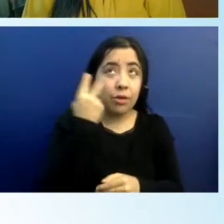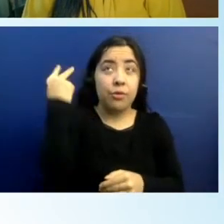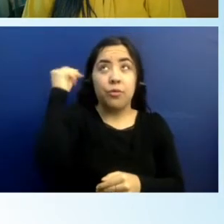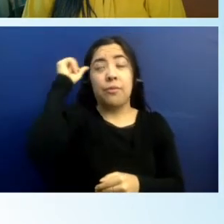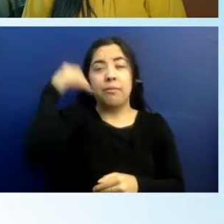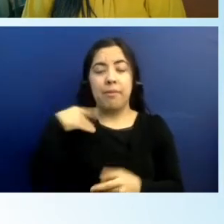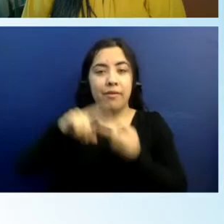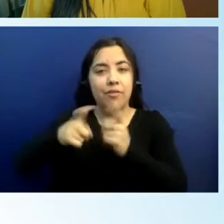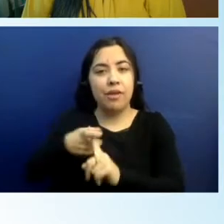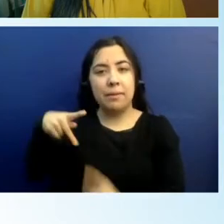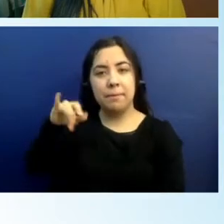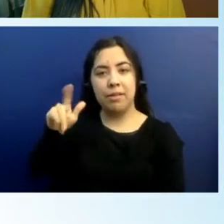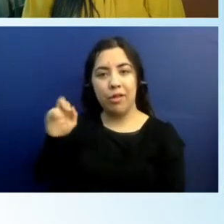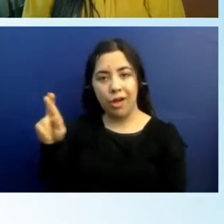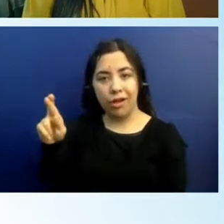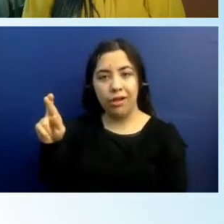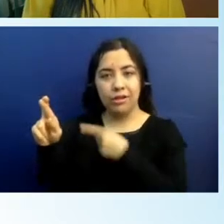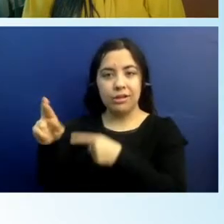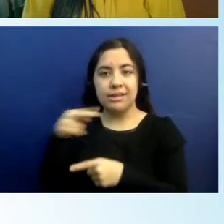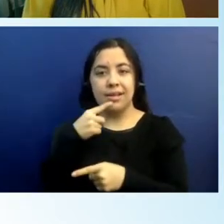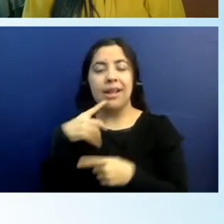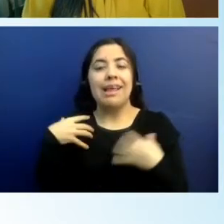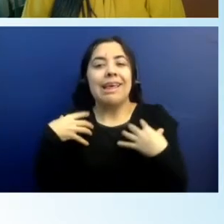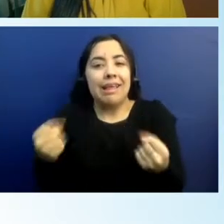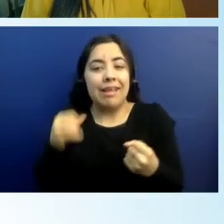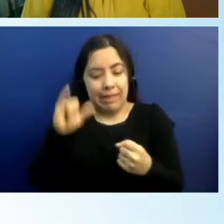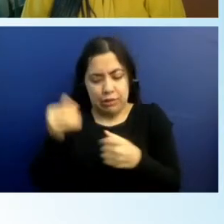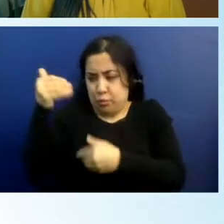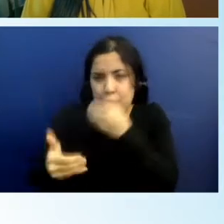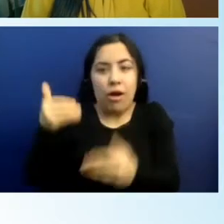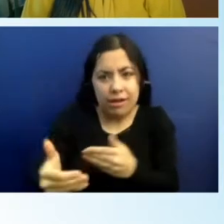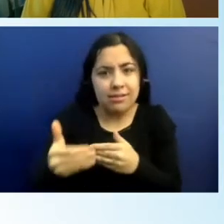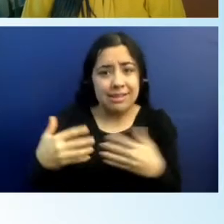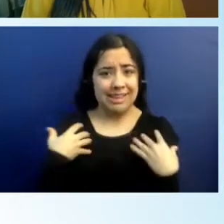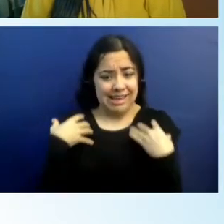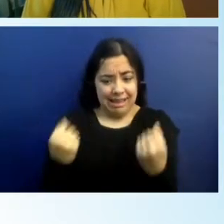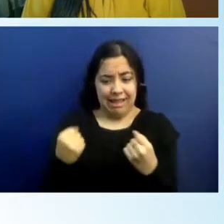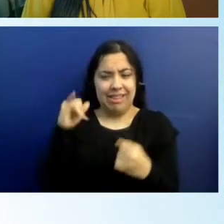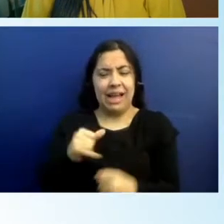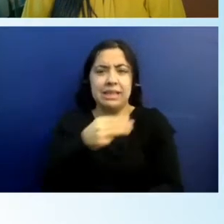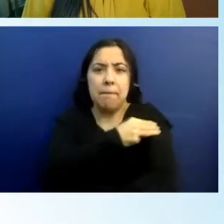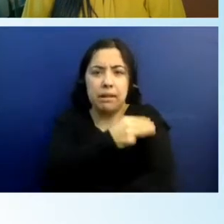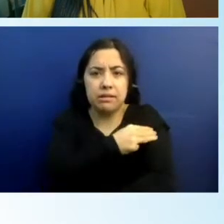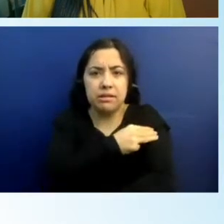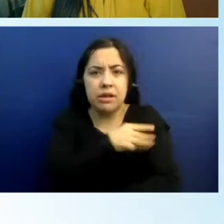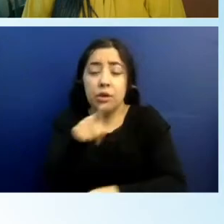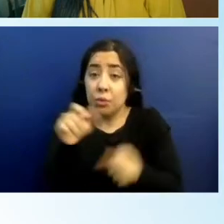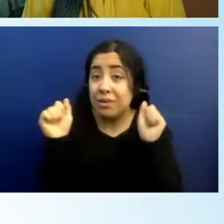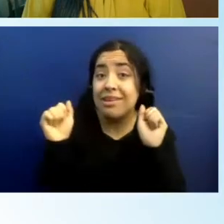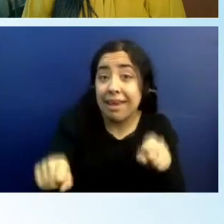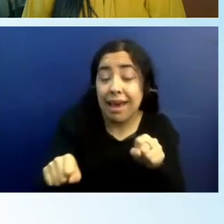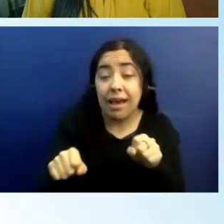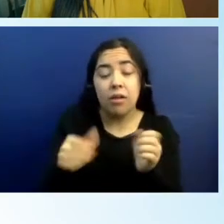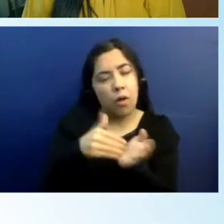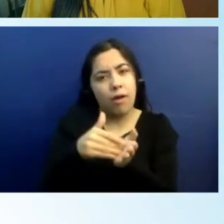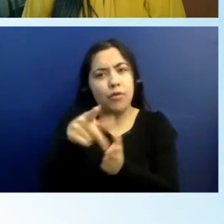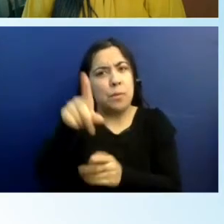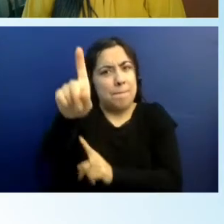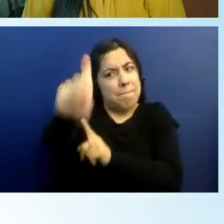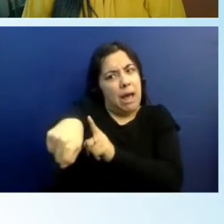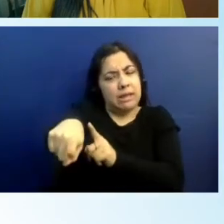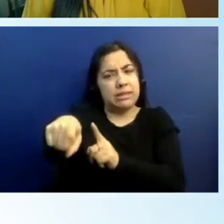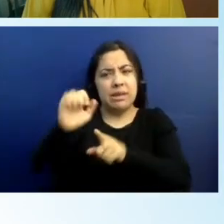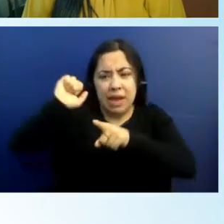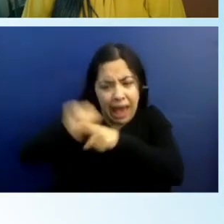is a process. Healing is, in fact, a muscle. You can, and oftentimes you must, exercise it in the midst